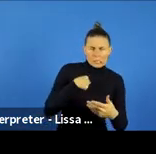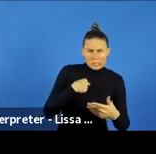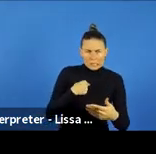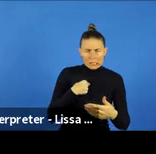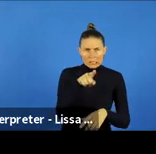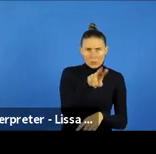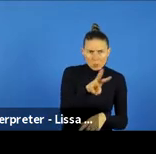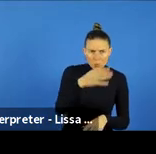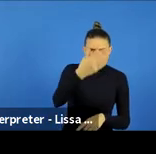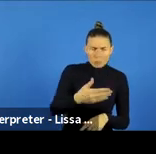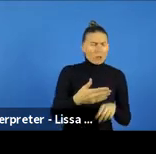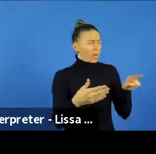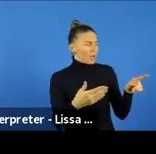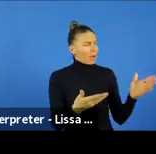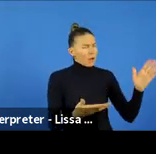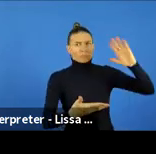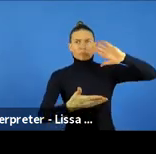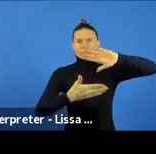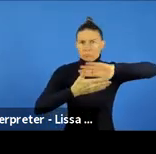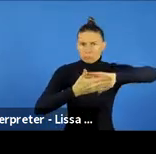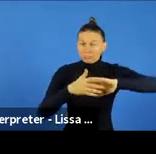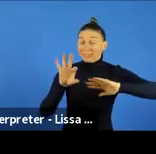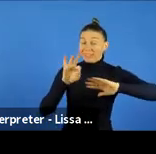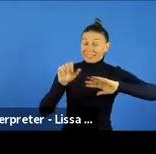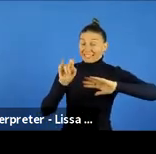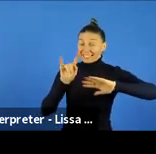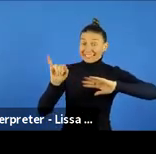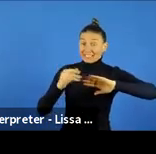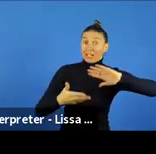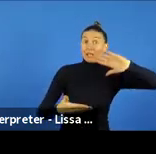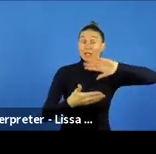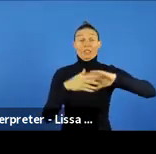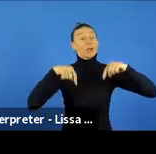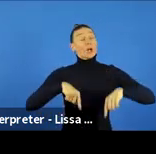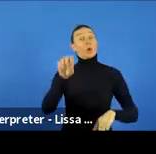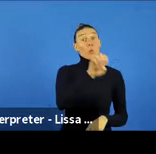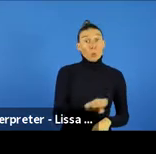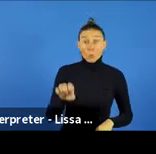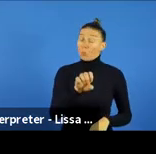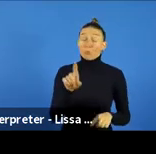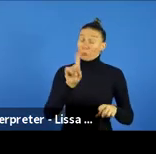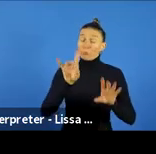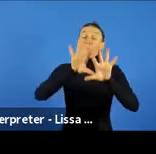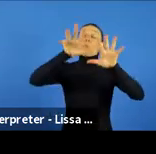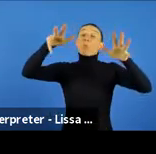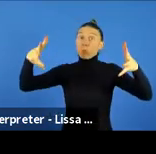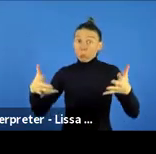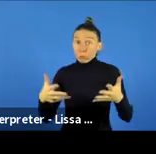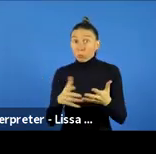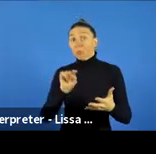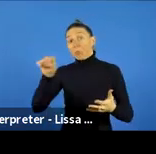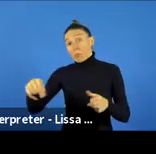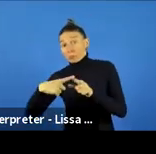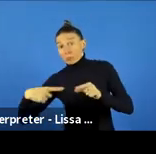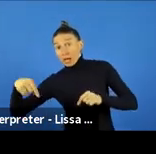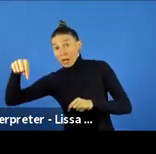our solution. So you can see that we are not only present in Europe, but also worldwide. We have a branch in Japan. We are also